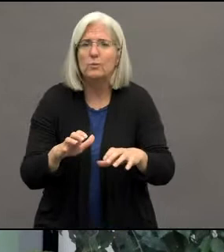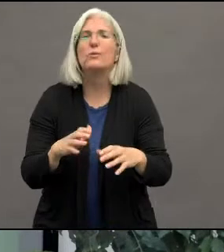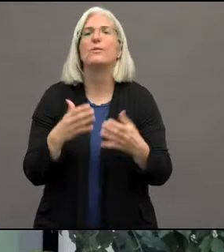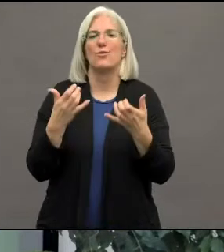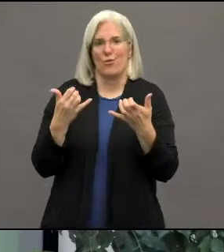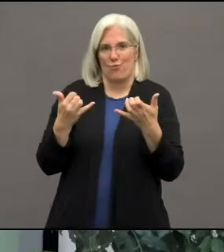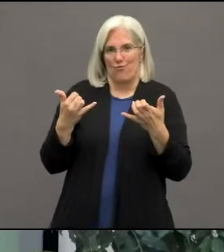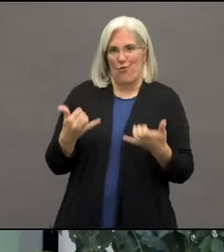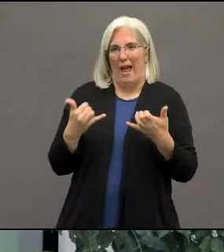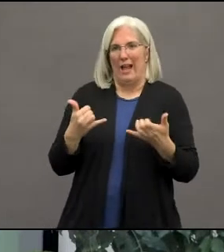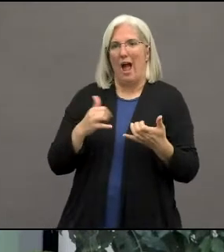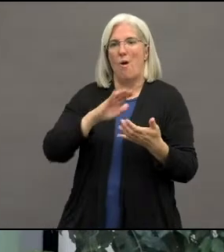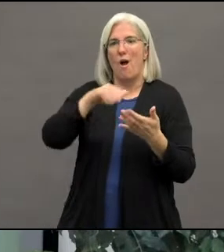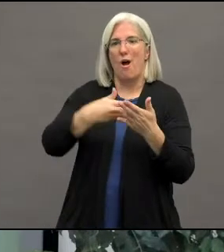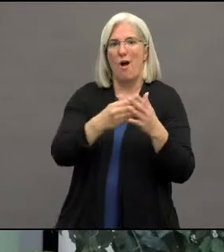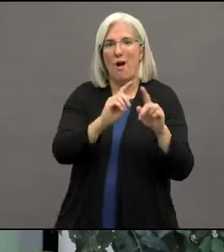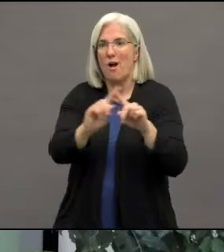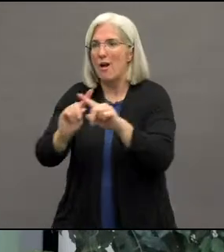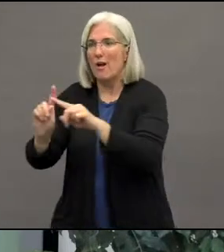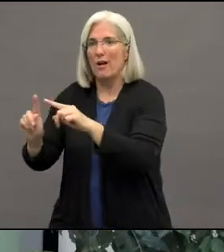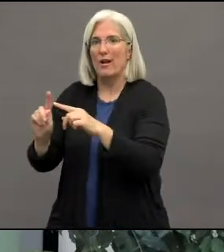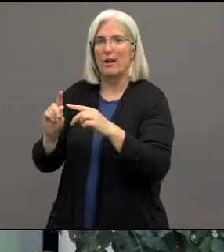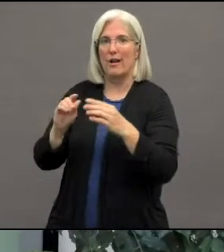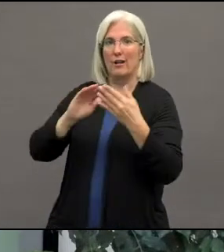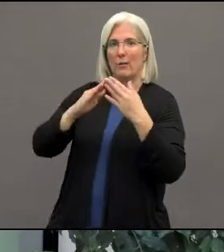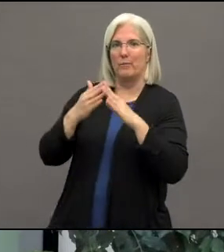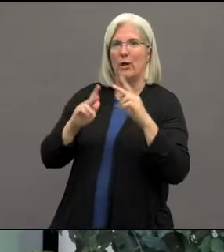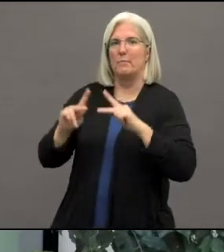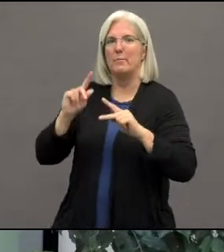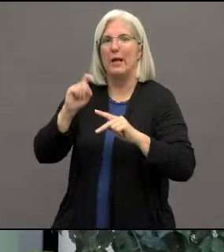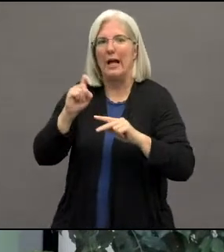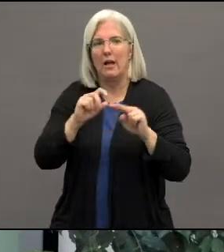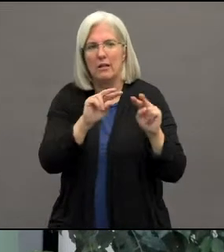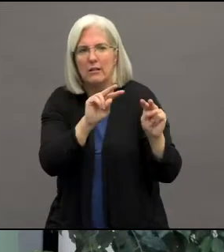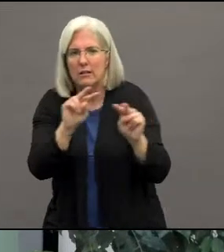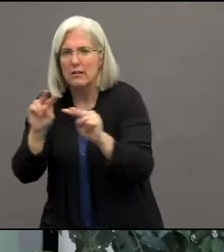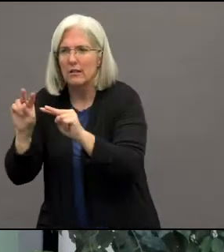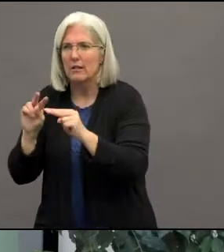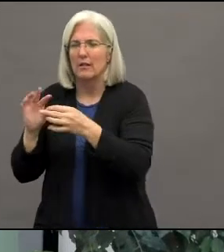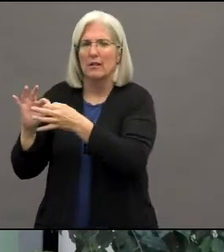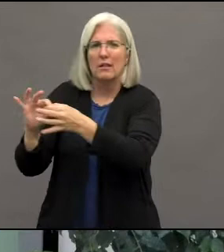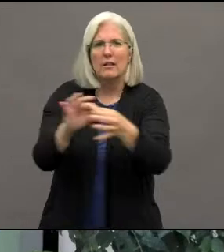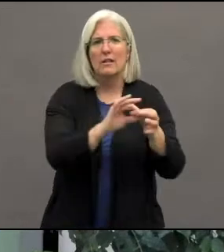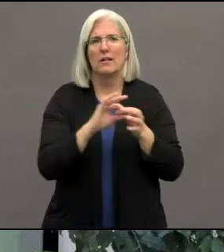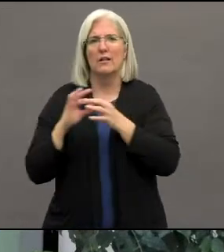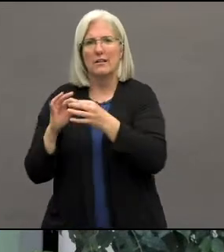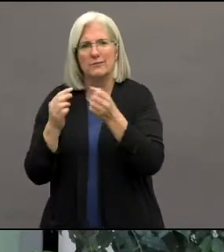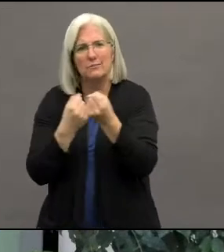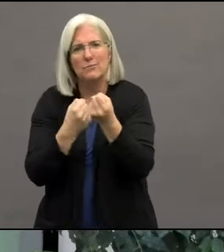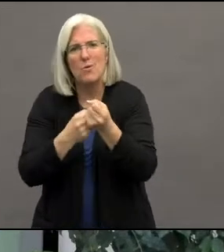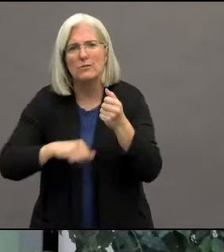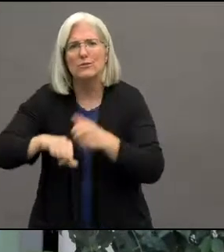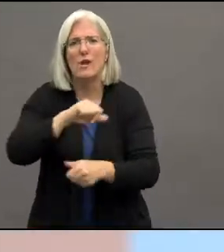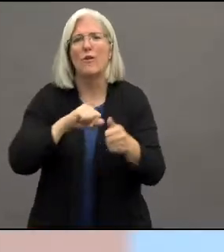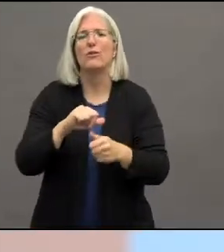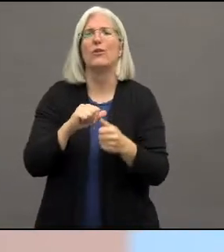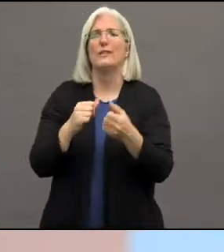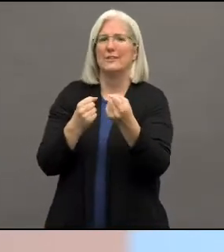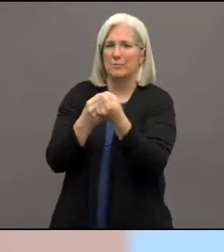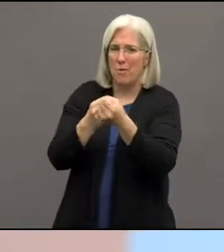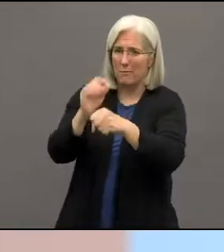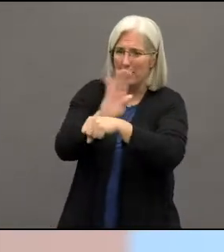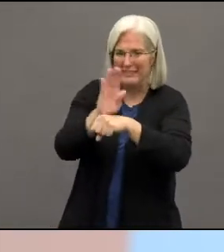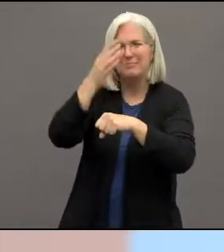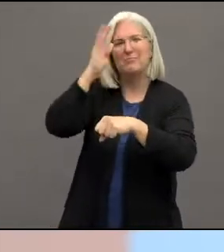and ears. We need your collaboration. We need your support. We know that businesses are wanting to be compliant and are being